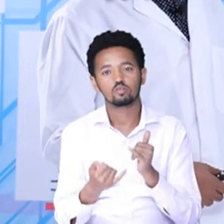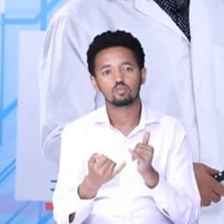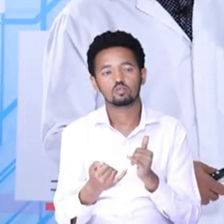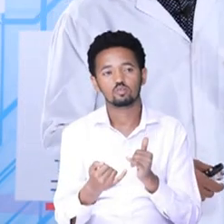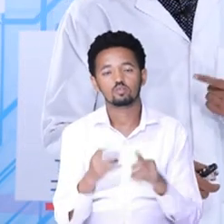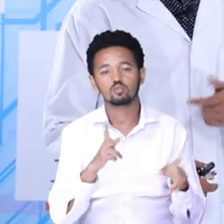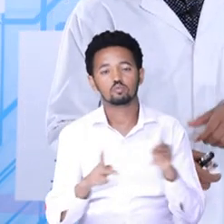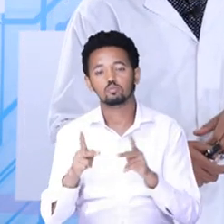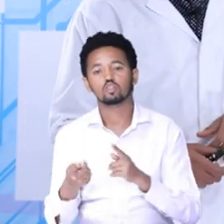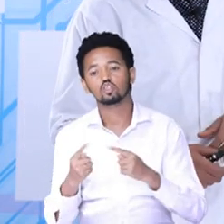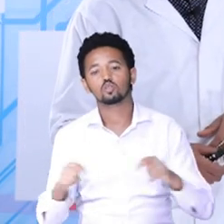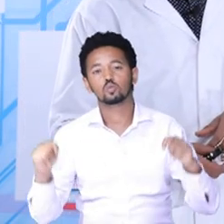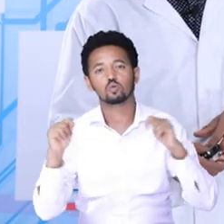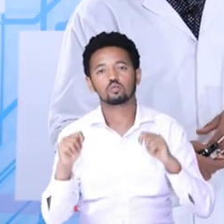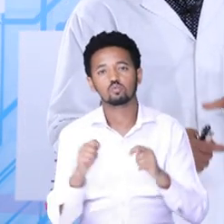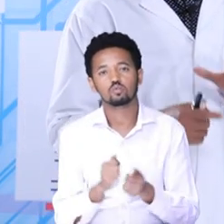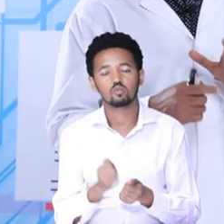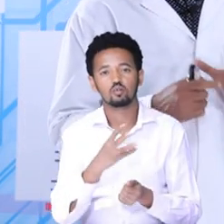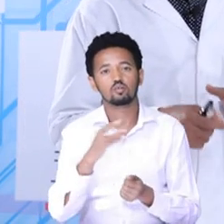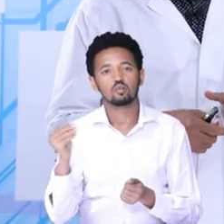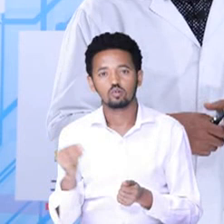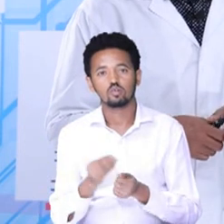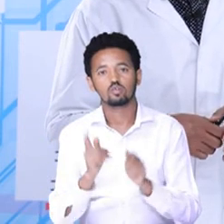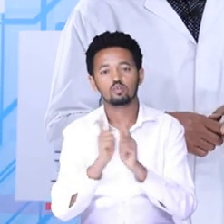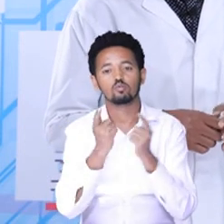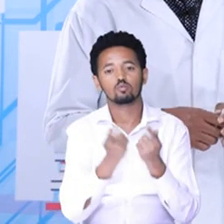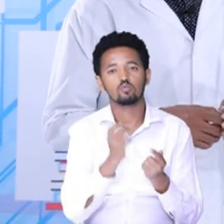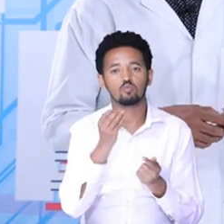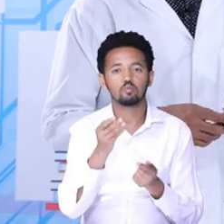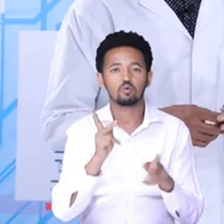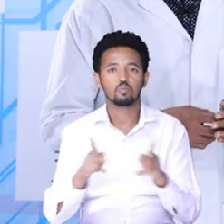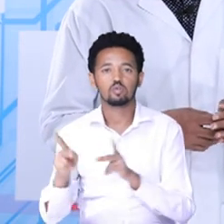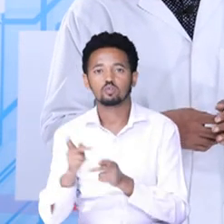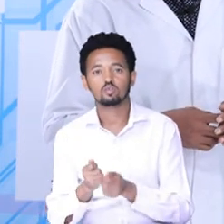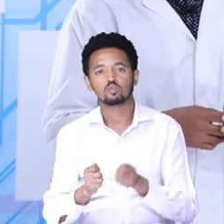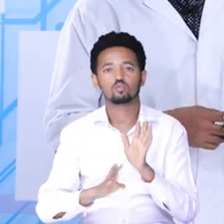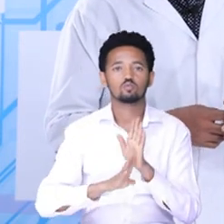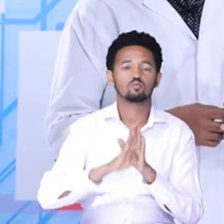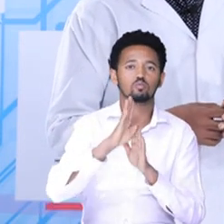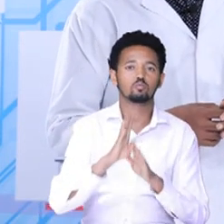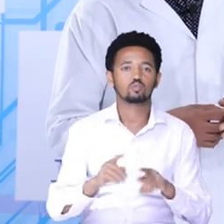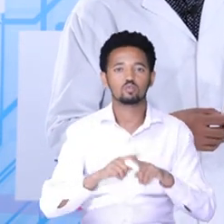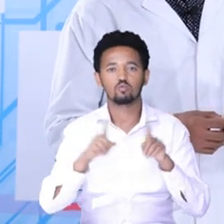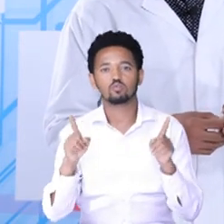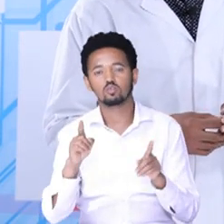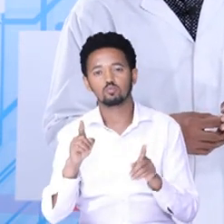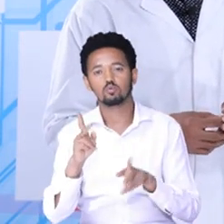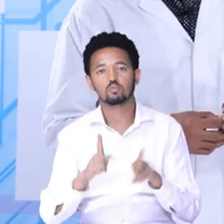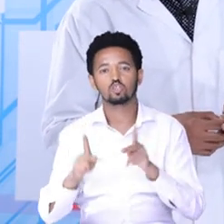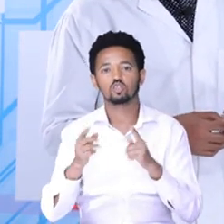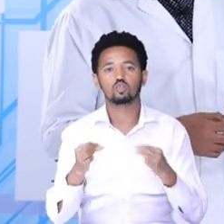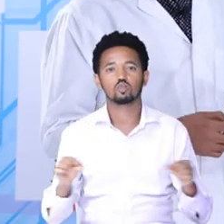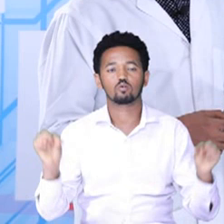discussed the population theories and a group of peoples who develop a different population